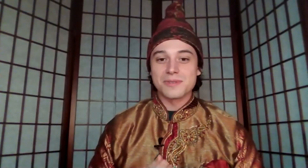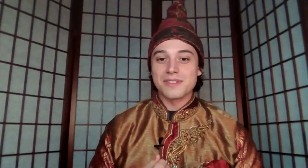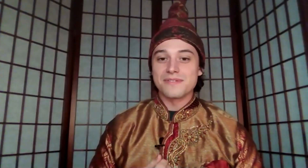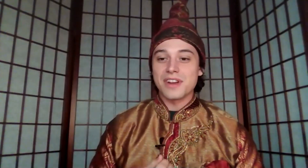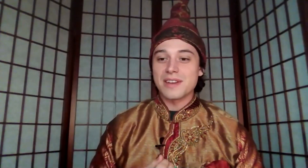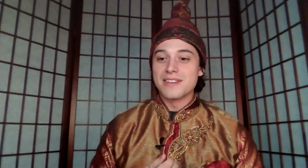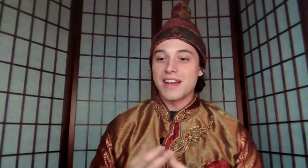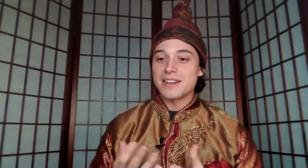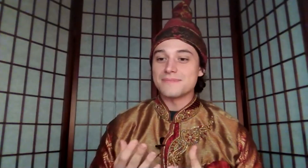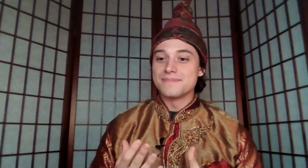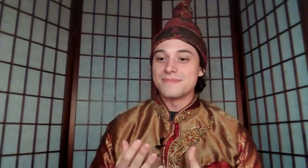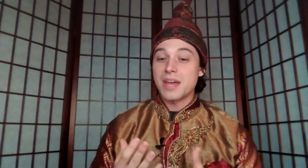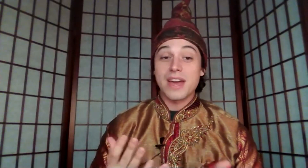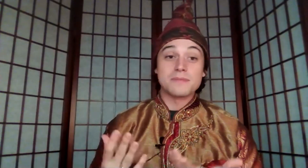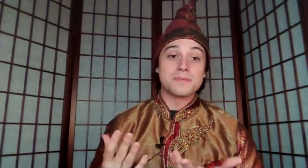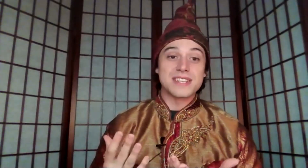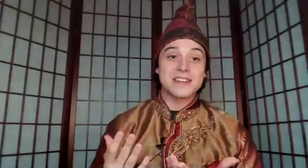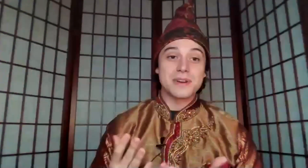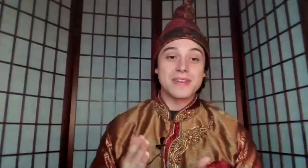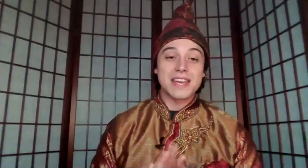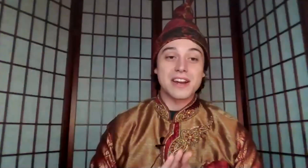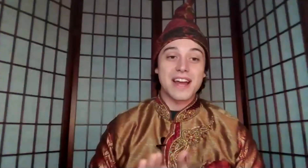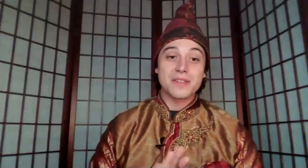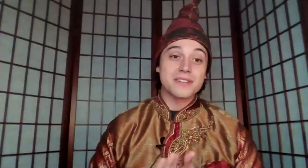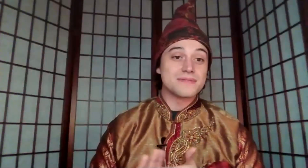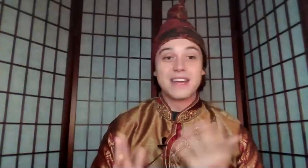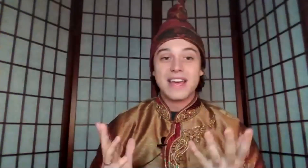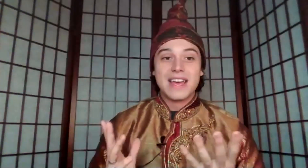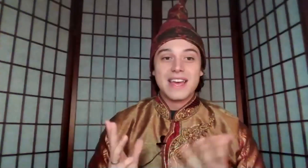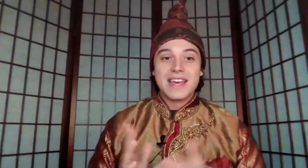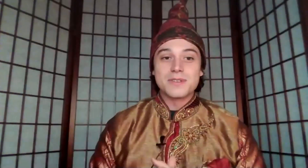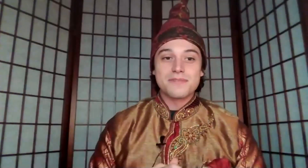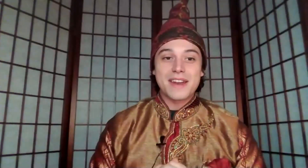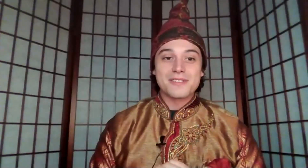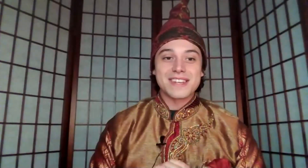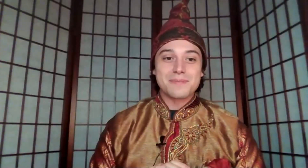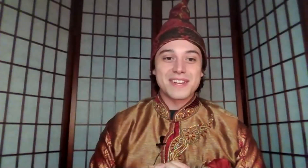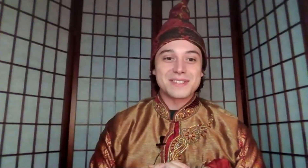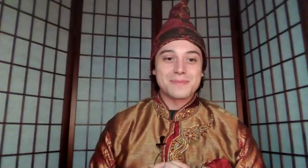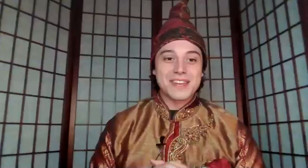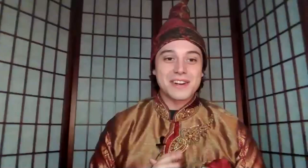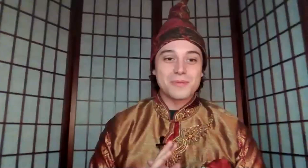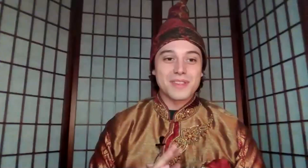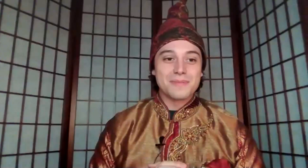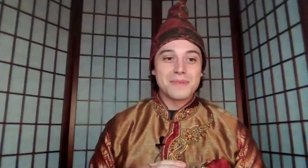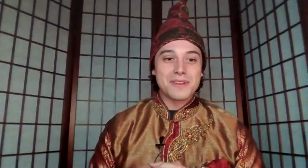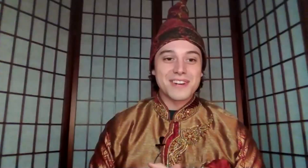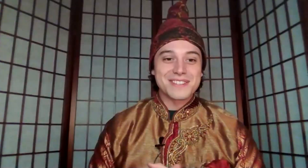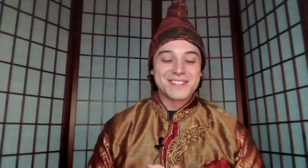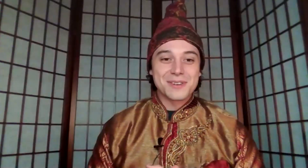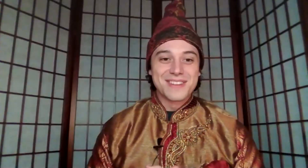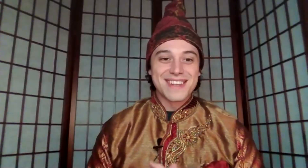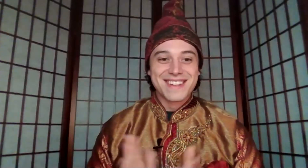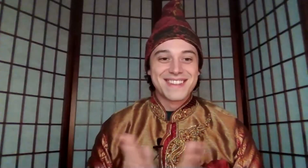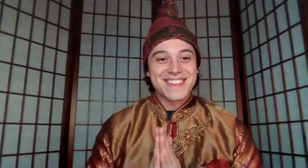my little story of Freya. Anyway, I'm super excited about being here. I love intuitive panels and I'm blessed to be here with MeWe